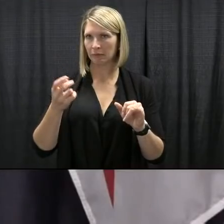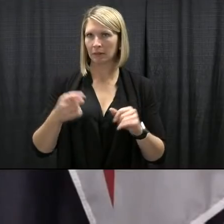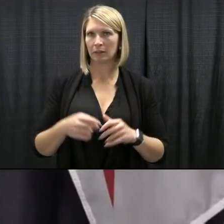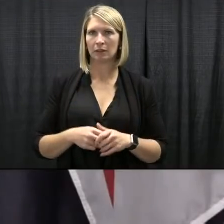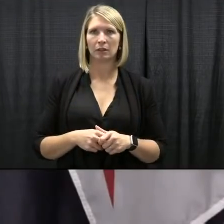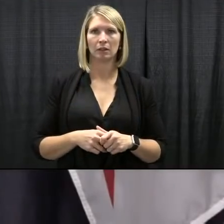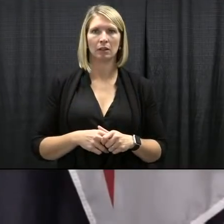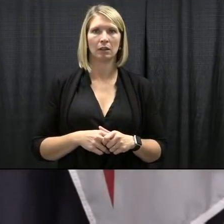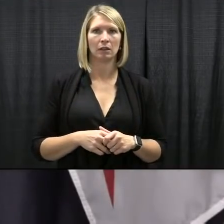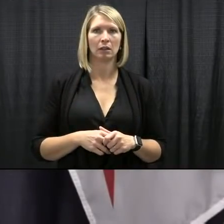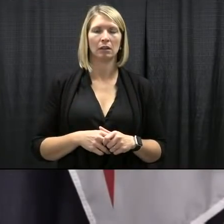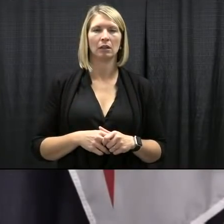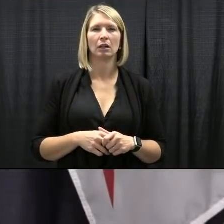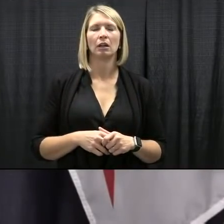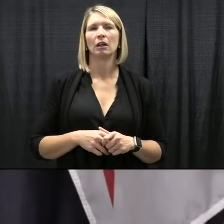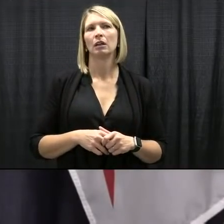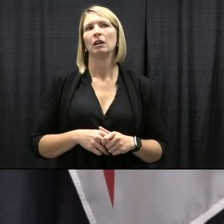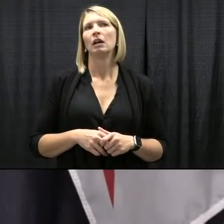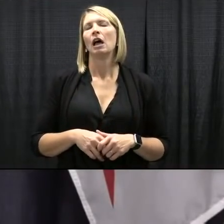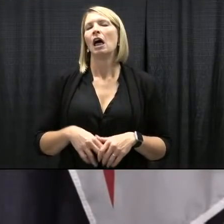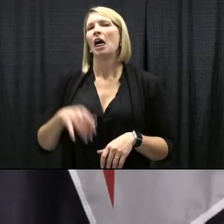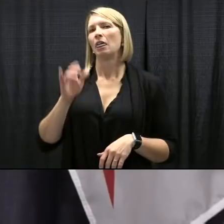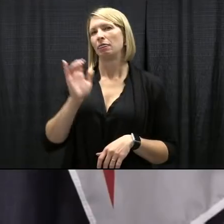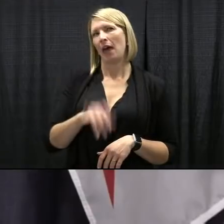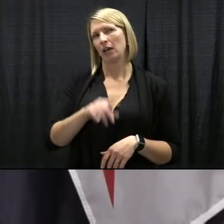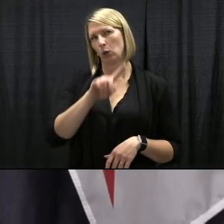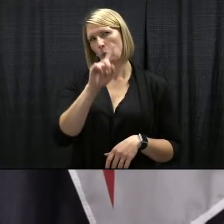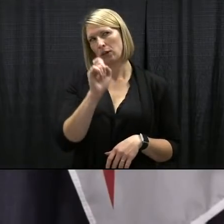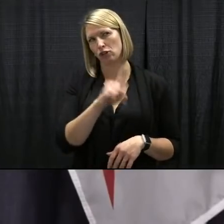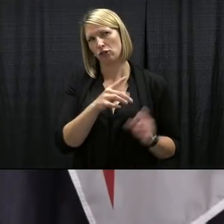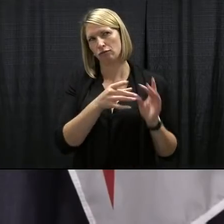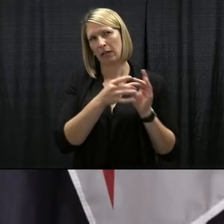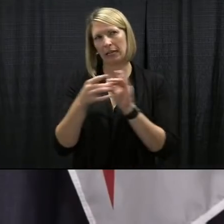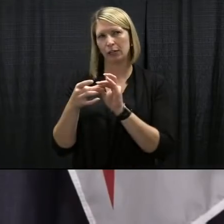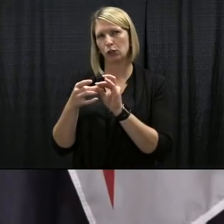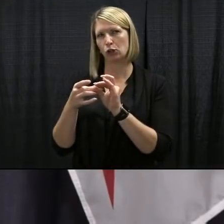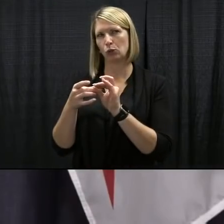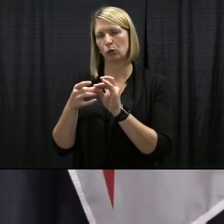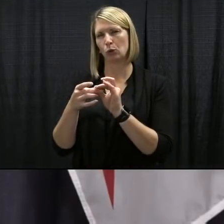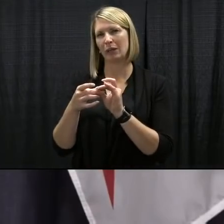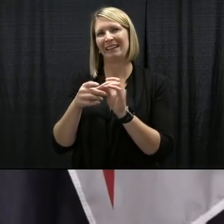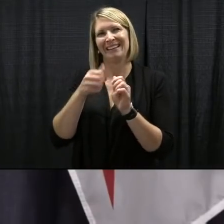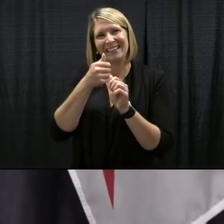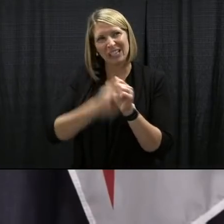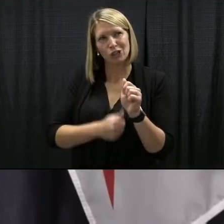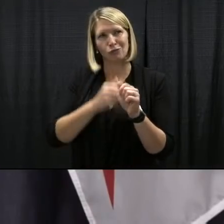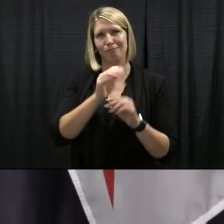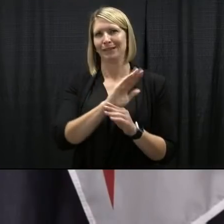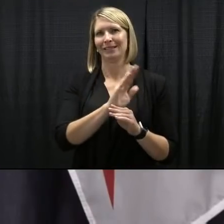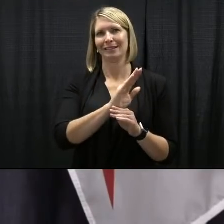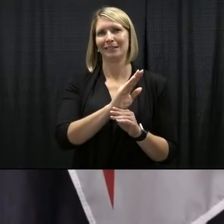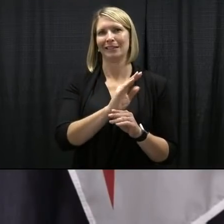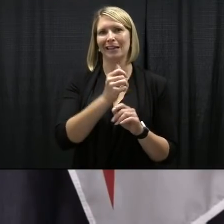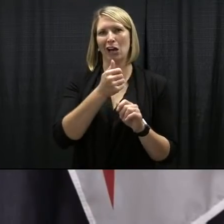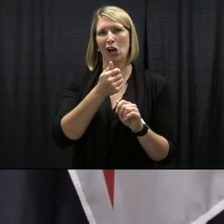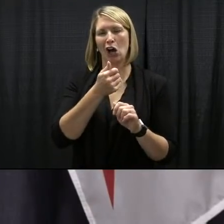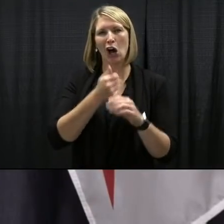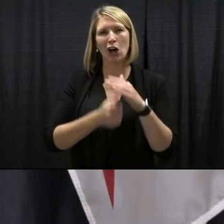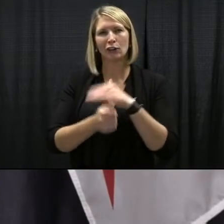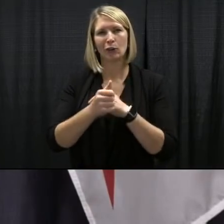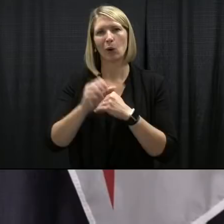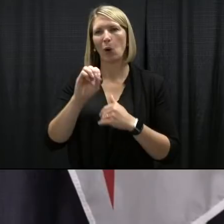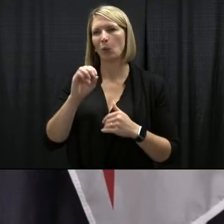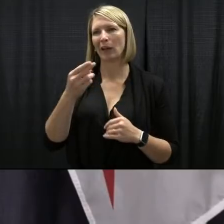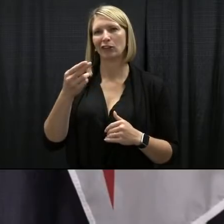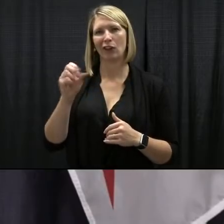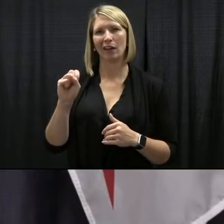That is actually more an occupational health and safety issue in some respects. My understanding is that in terms of healthcare